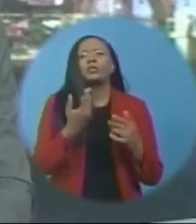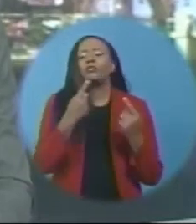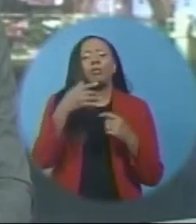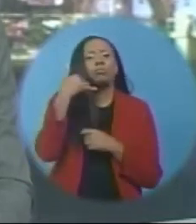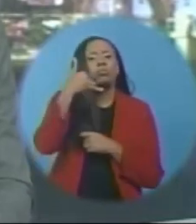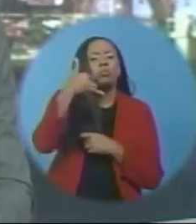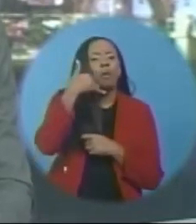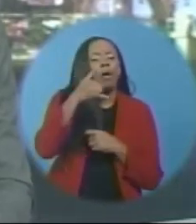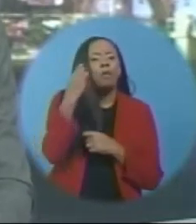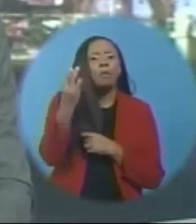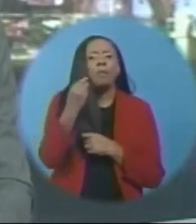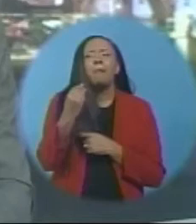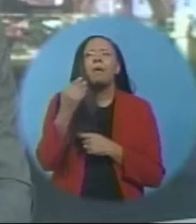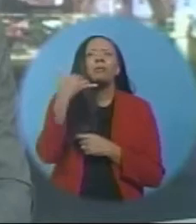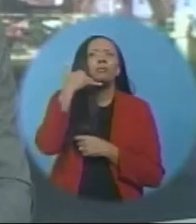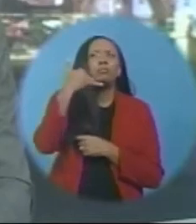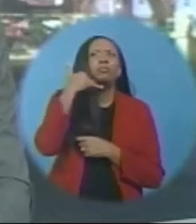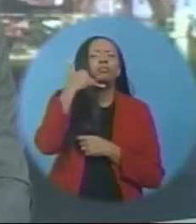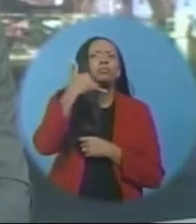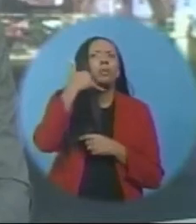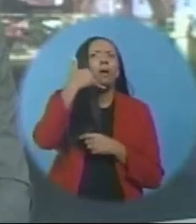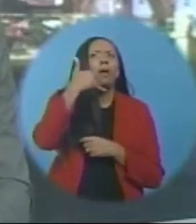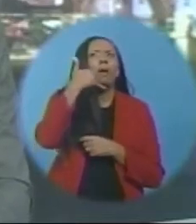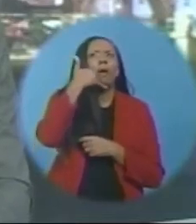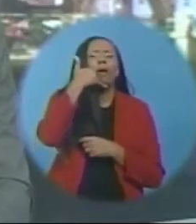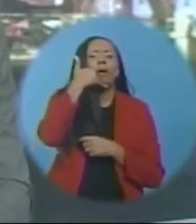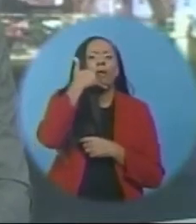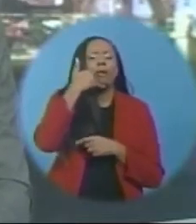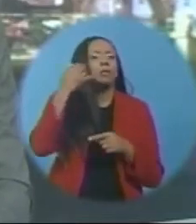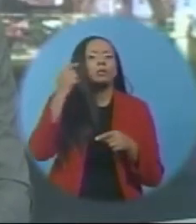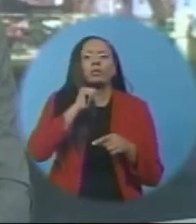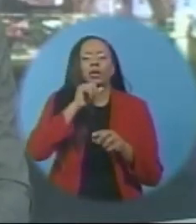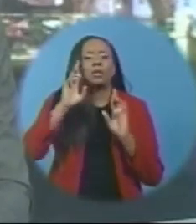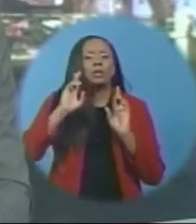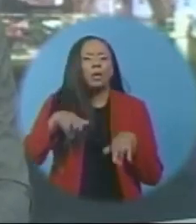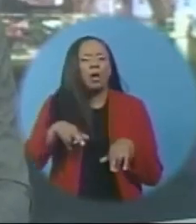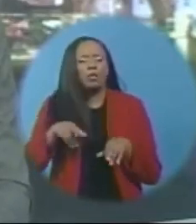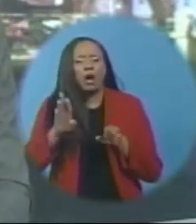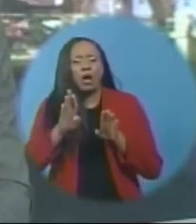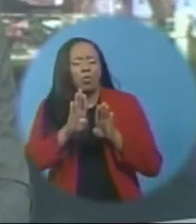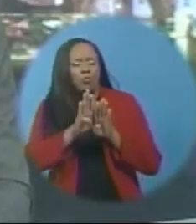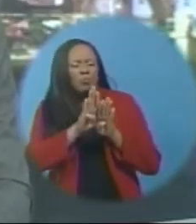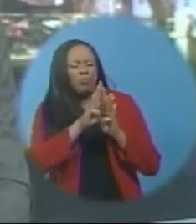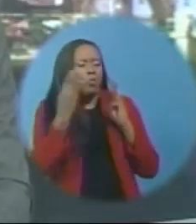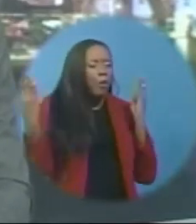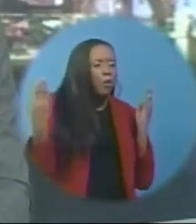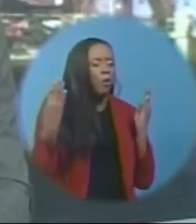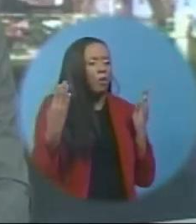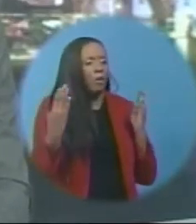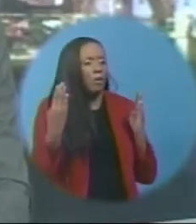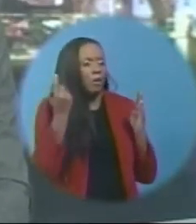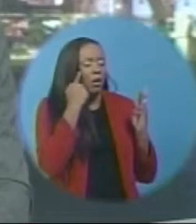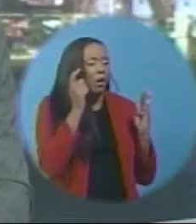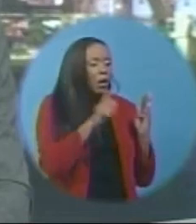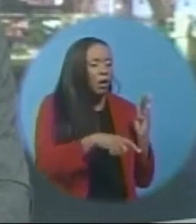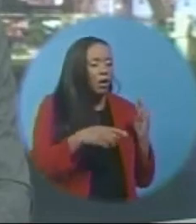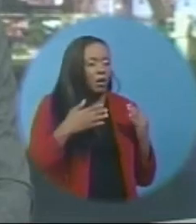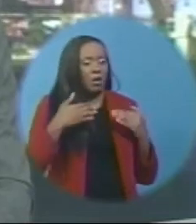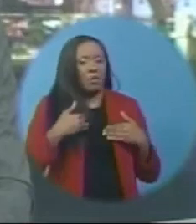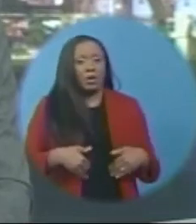telephone, and when there was no response, they entered the home by force and found his partially decomposed body in the